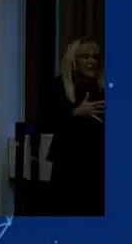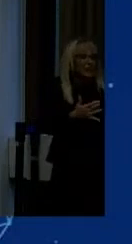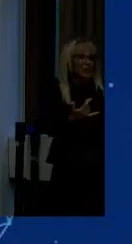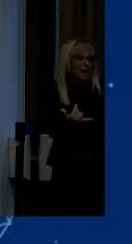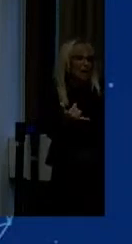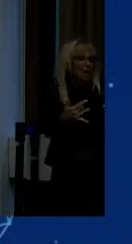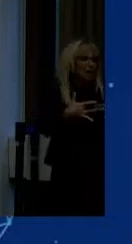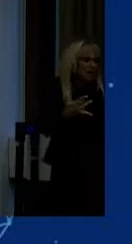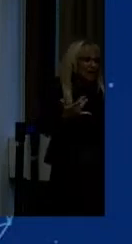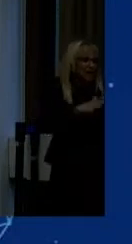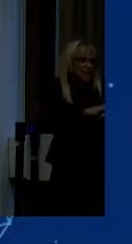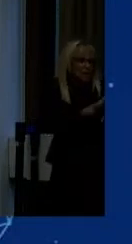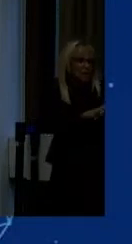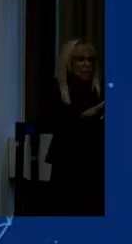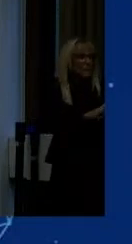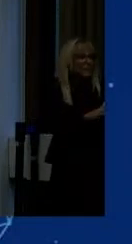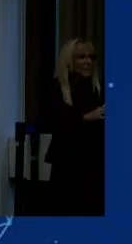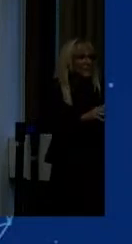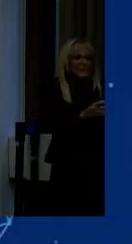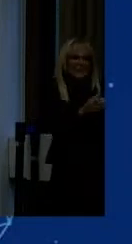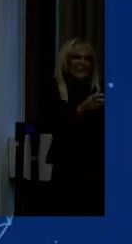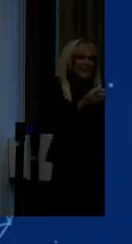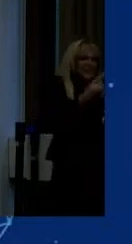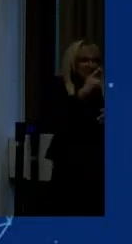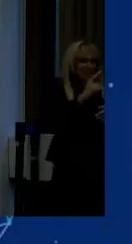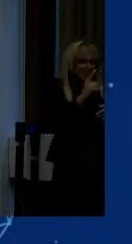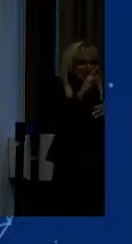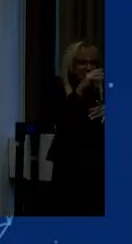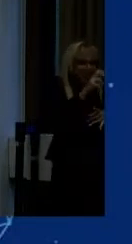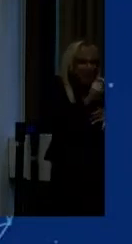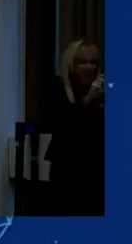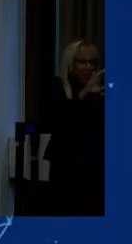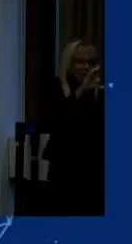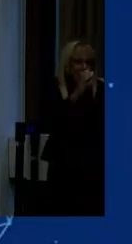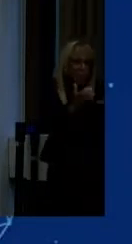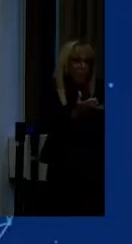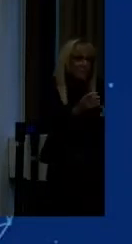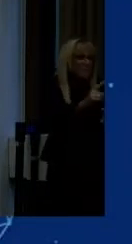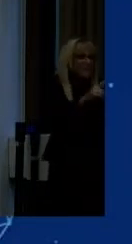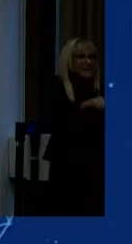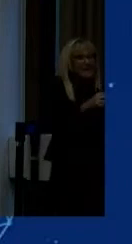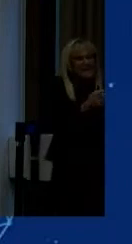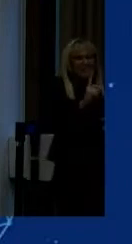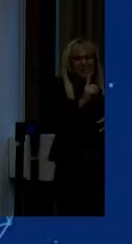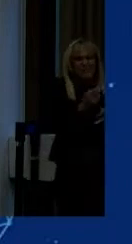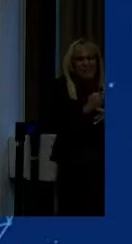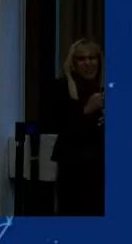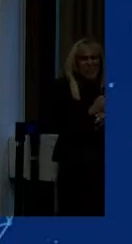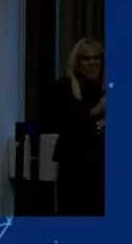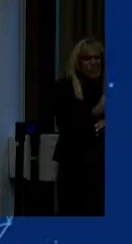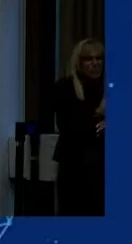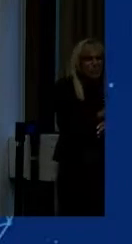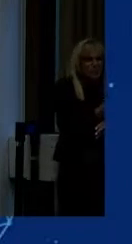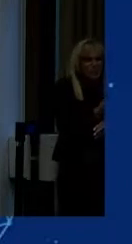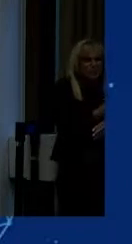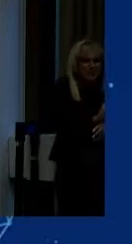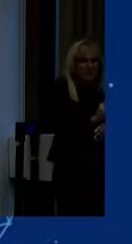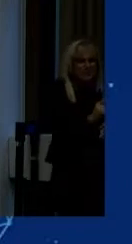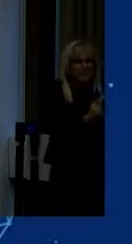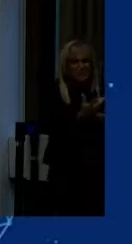know, is a really good thing to keep kids plugged into the world. And they're not able to really use ChatGPT to access that